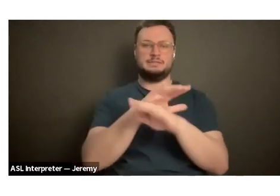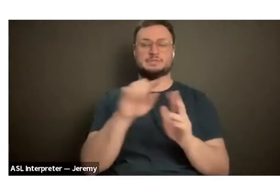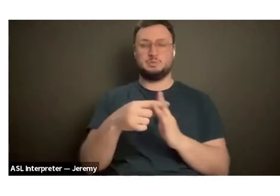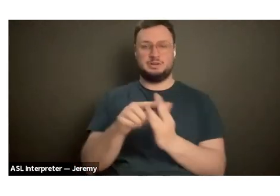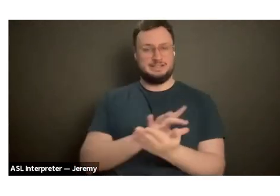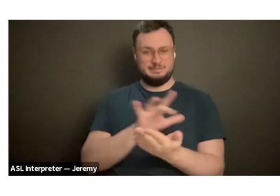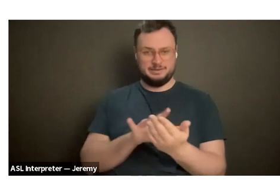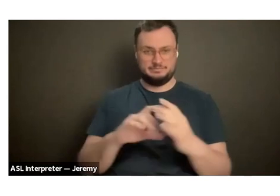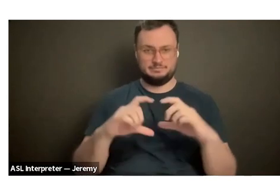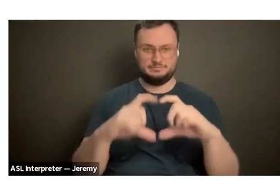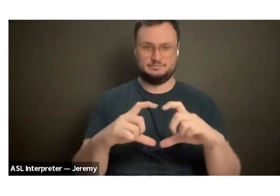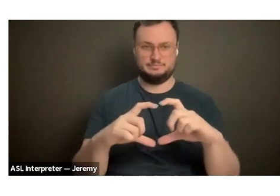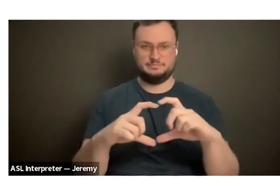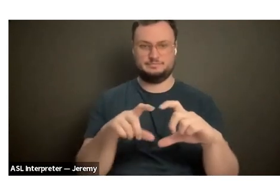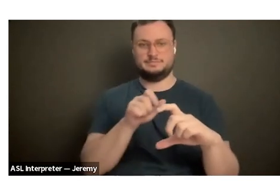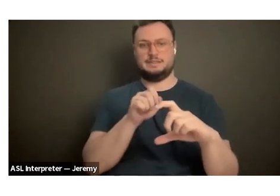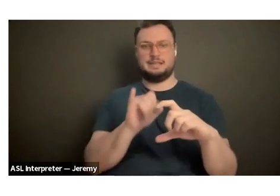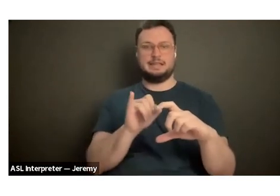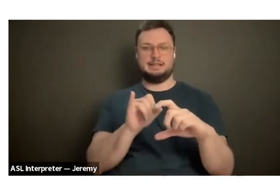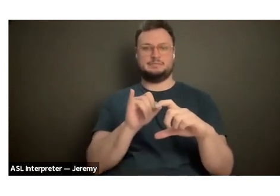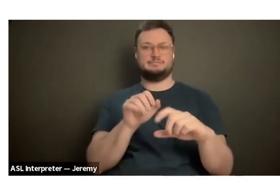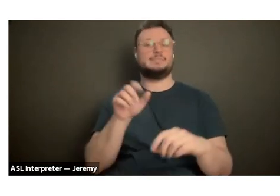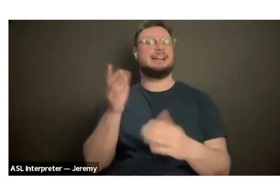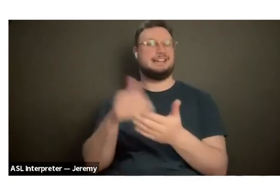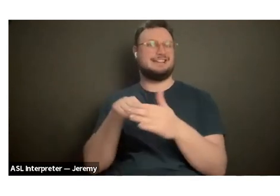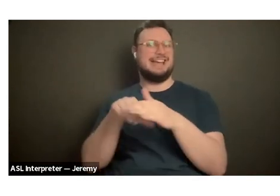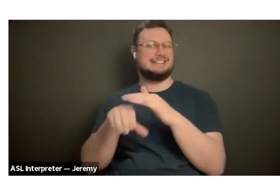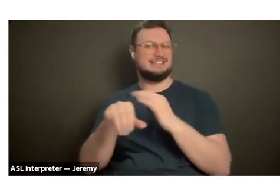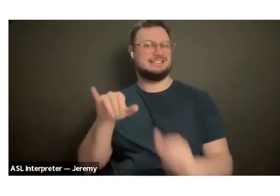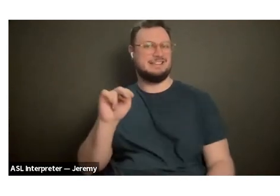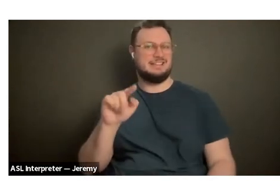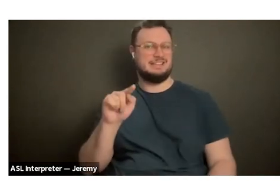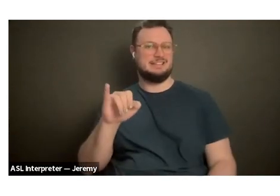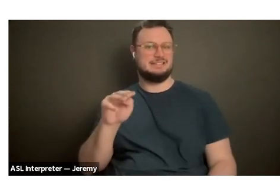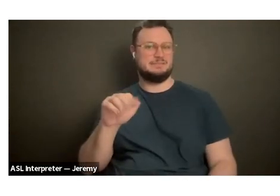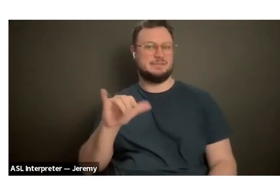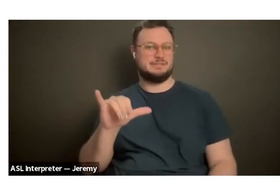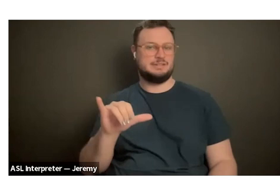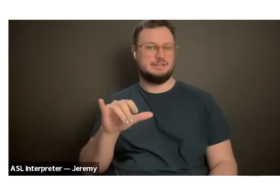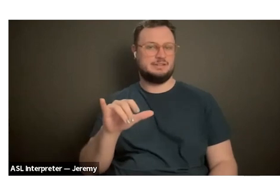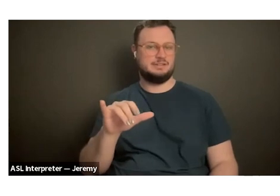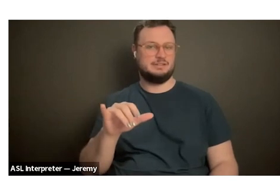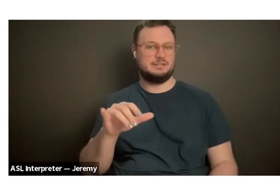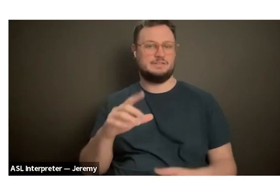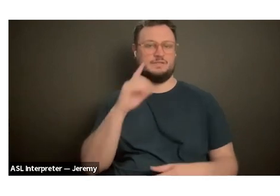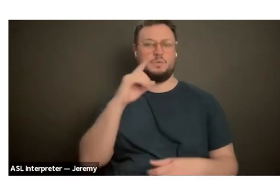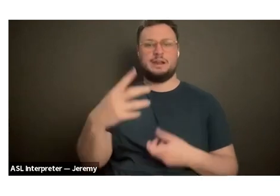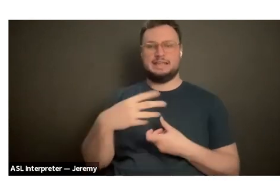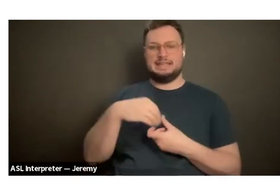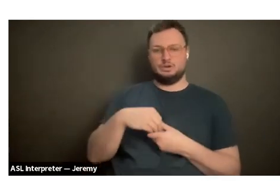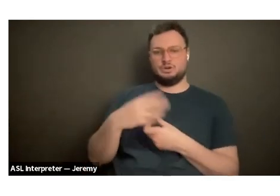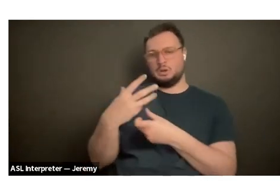have the first one, which is AI or access intimacy for inner and outer change. Then we have AI